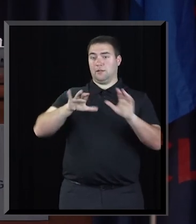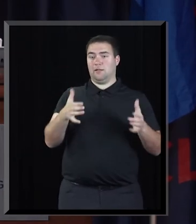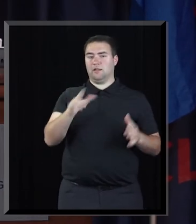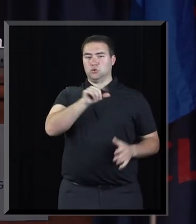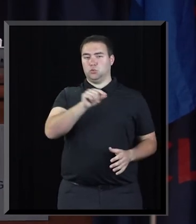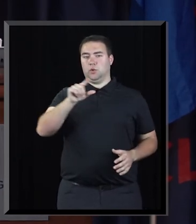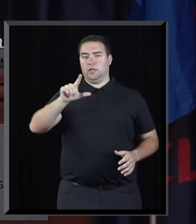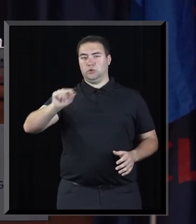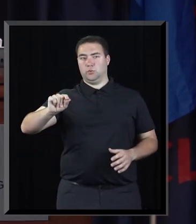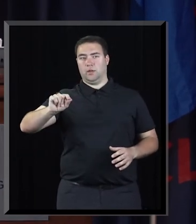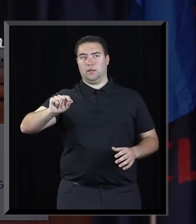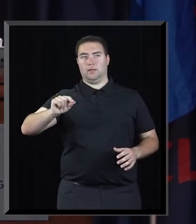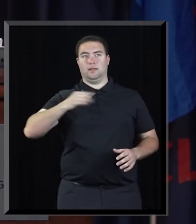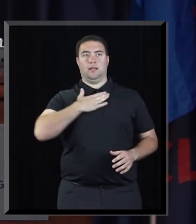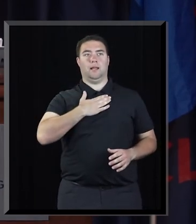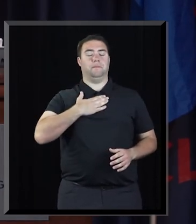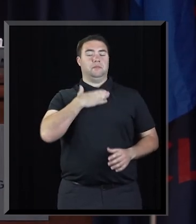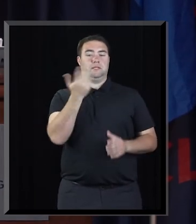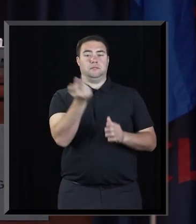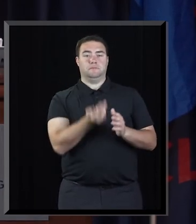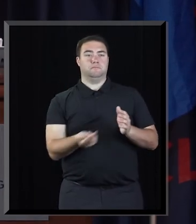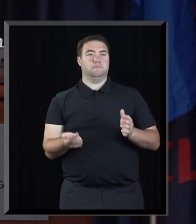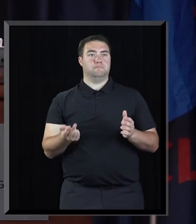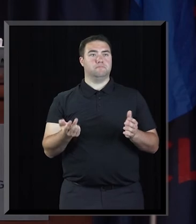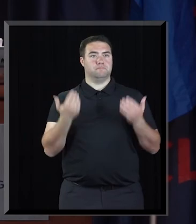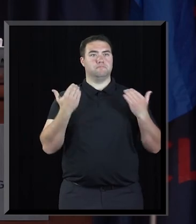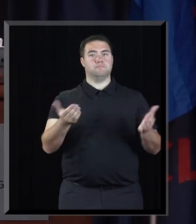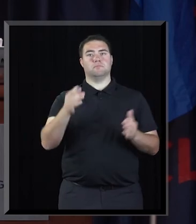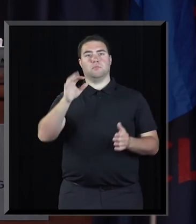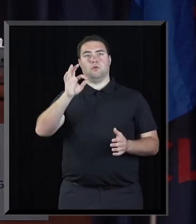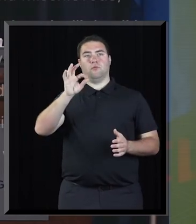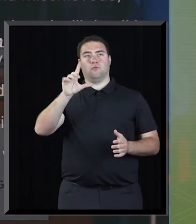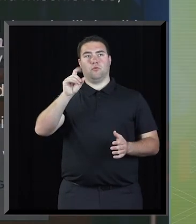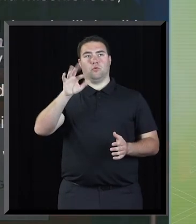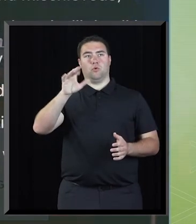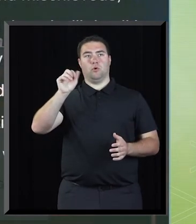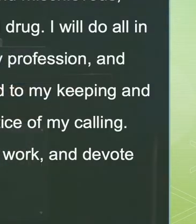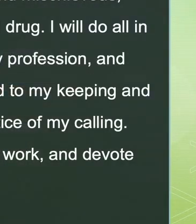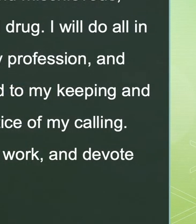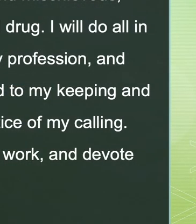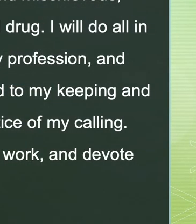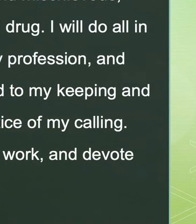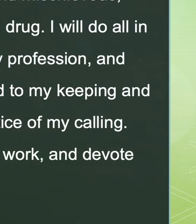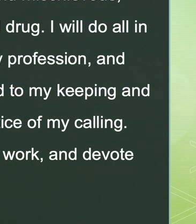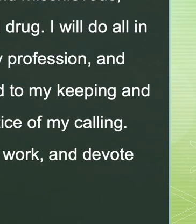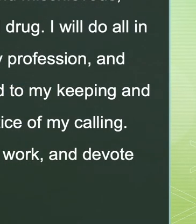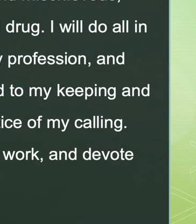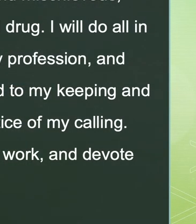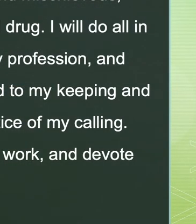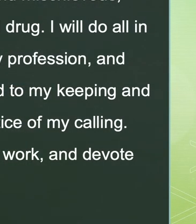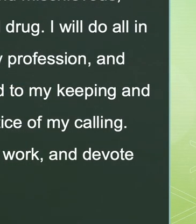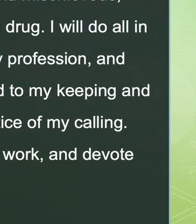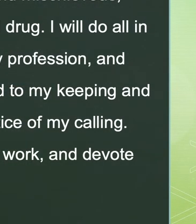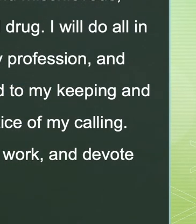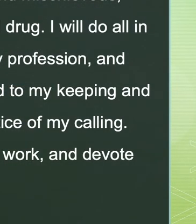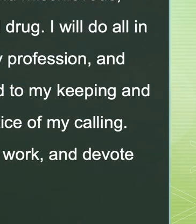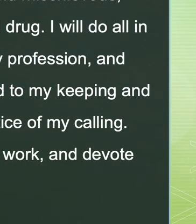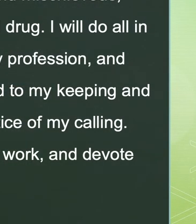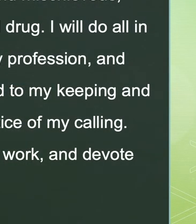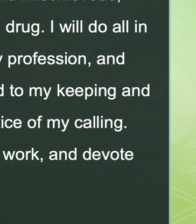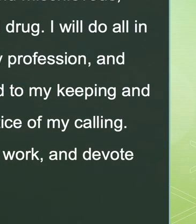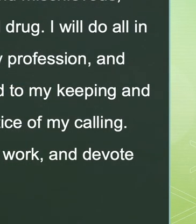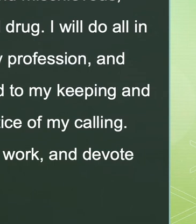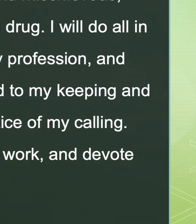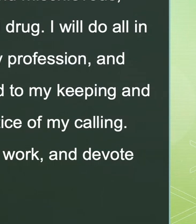to please join us in the Florence Nightingale Nurses Pledge. I solemnly pledge myself before